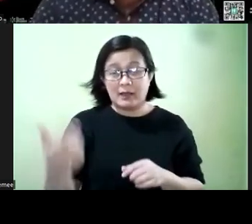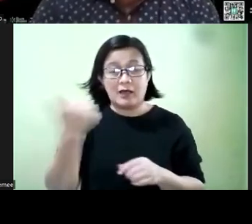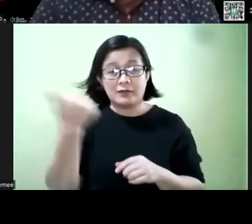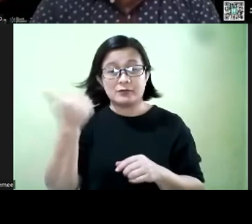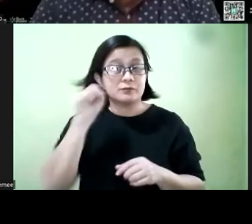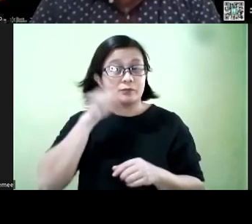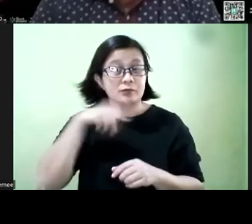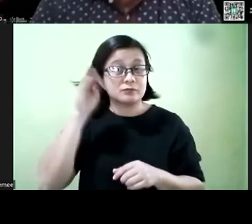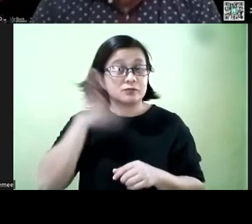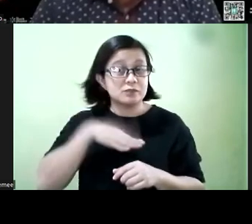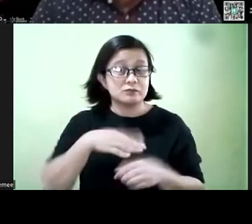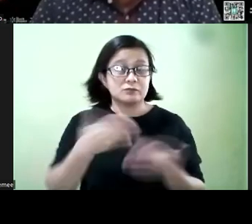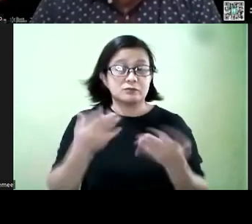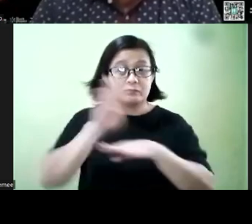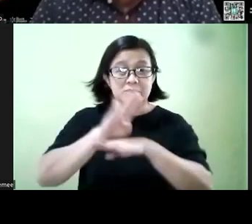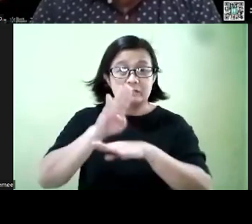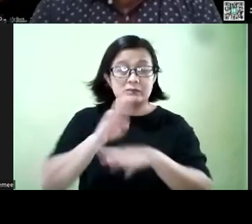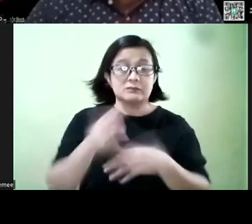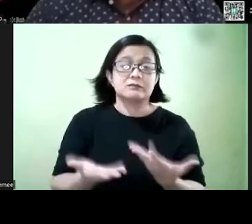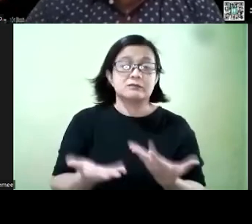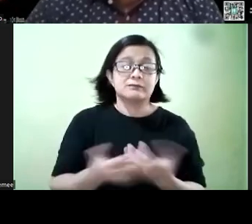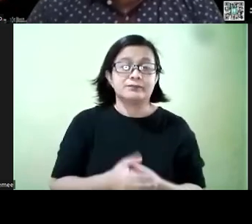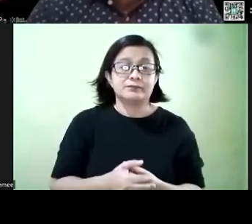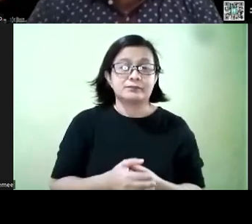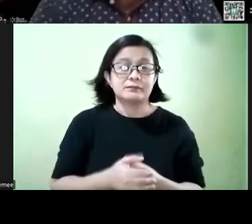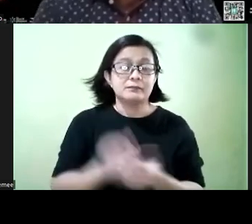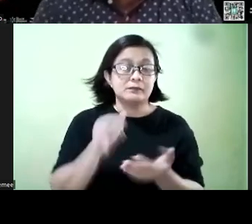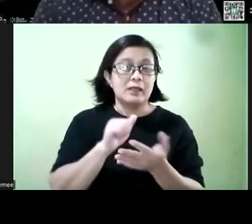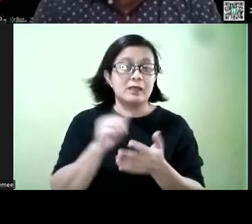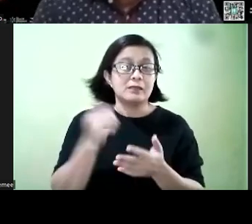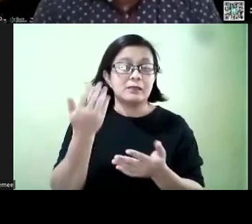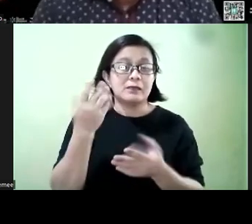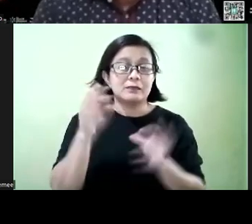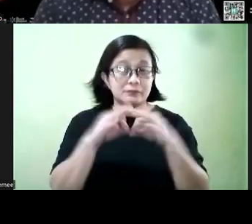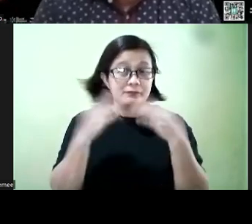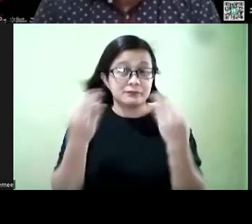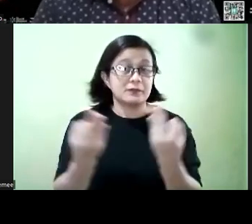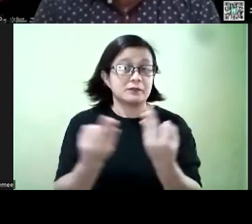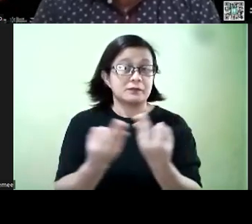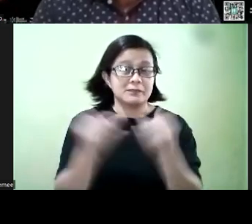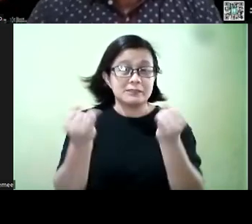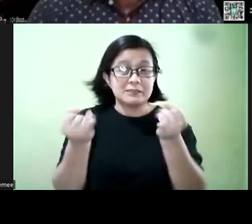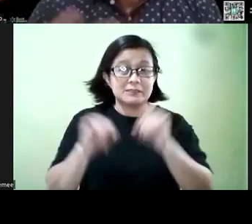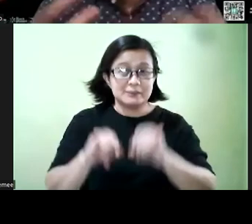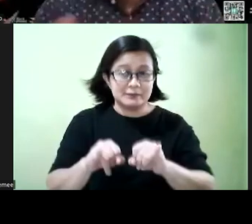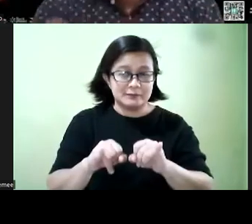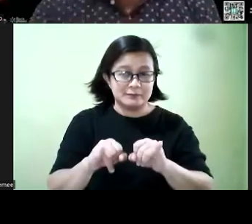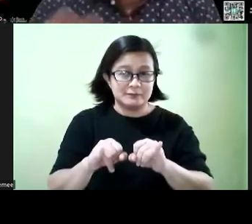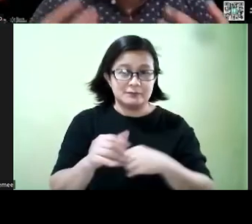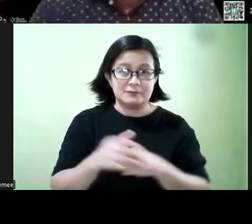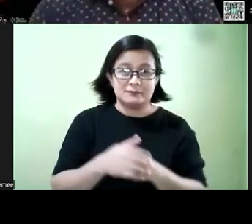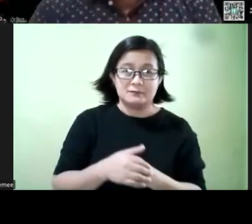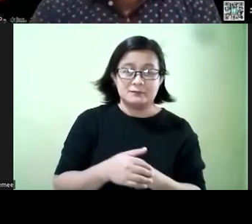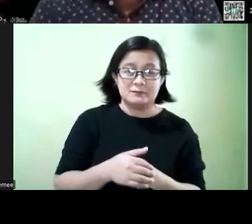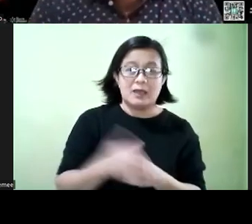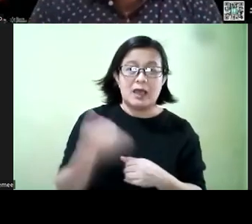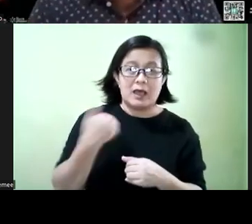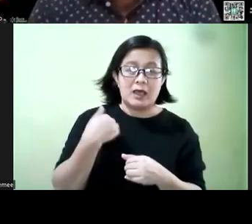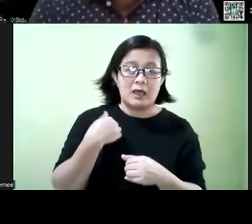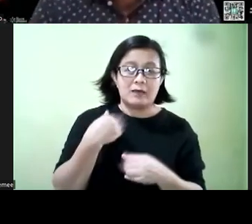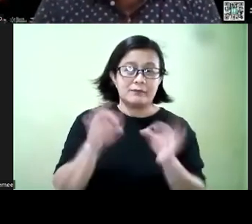So that's where all the family issues, right? Or they have a family office, and they end